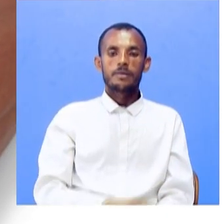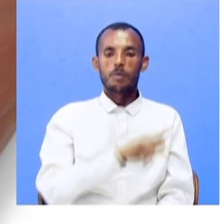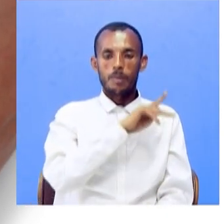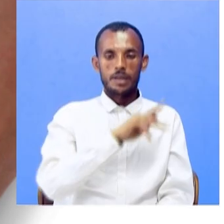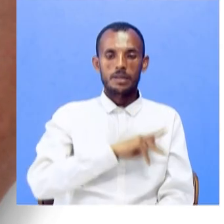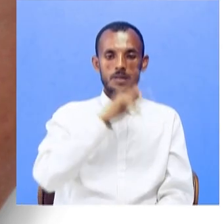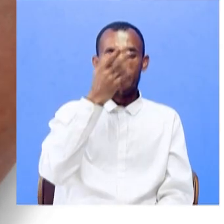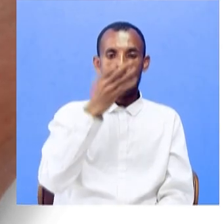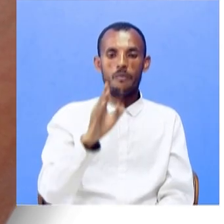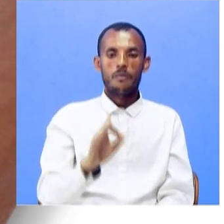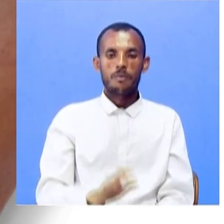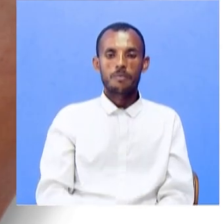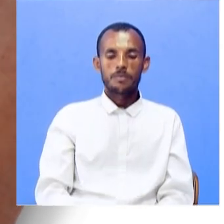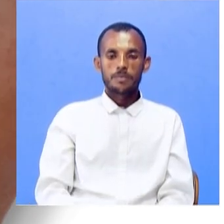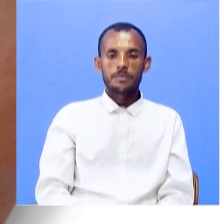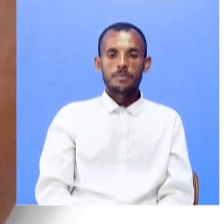of